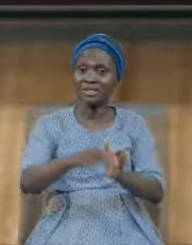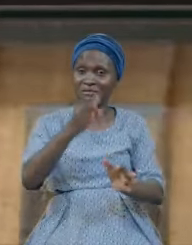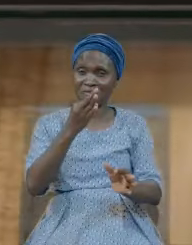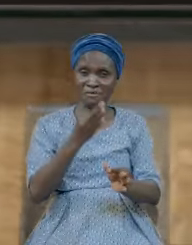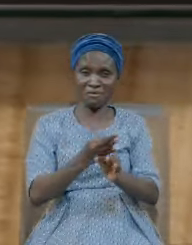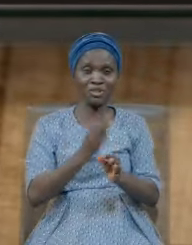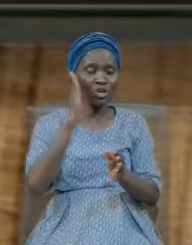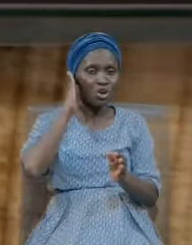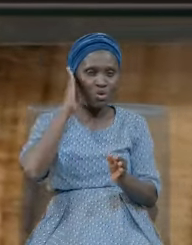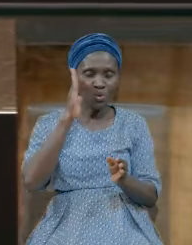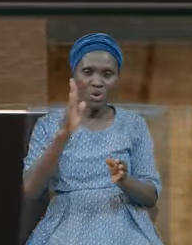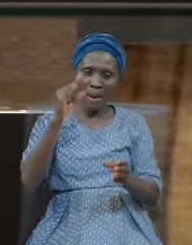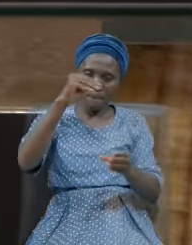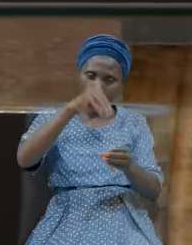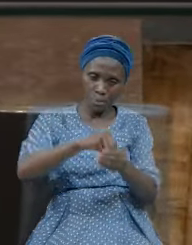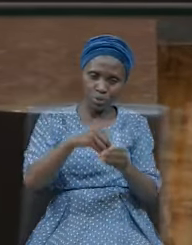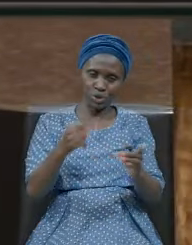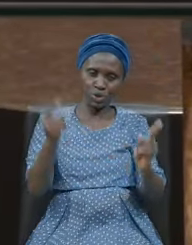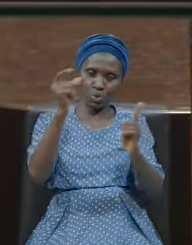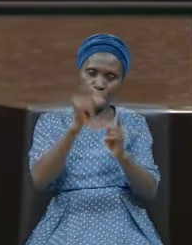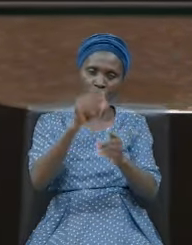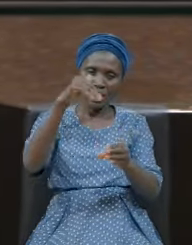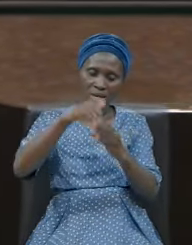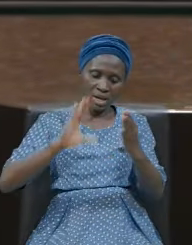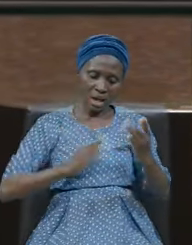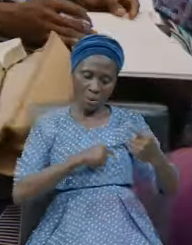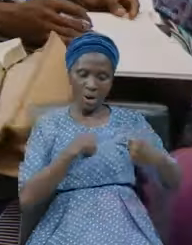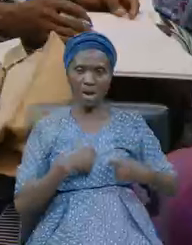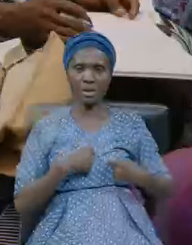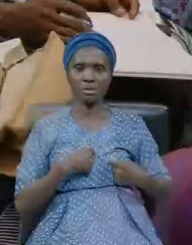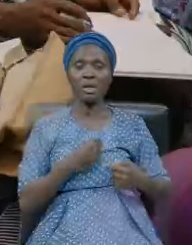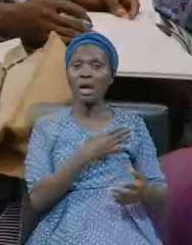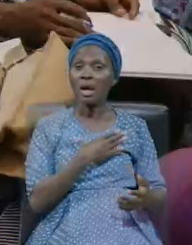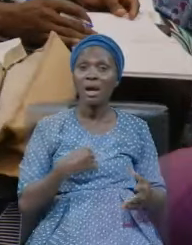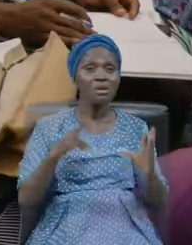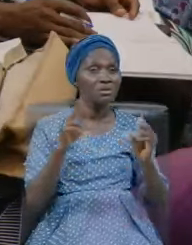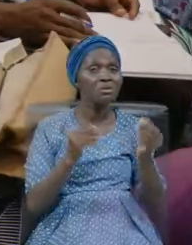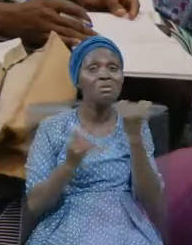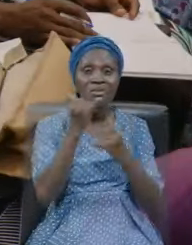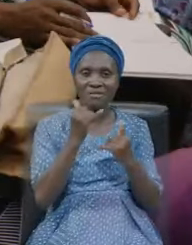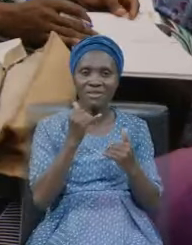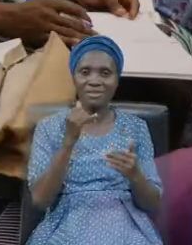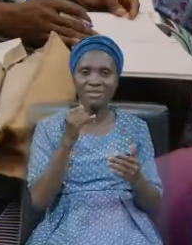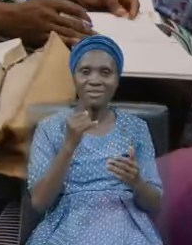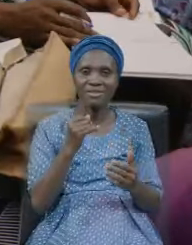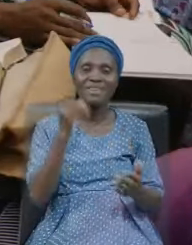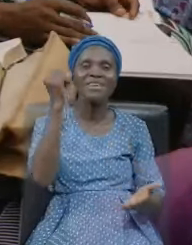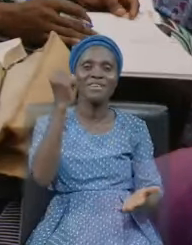word into our heart, and no offense. Amen. Amen.